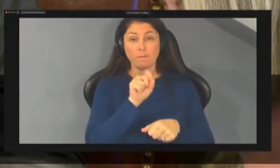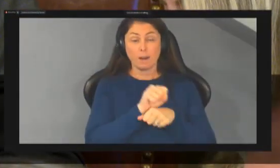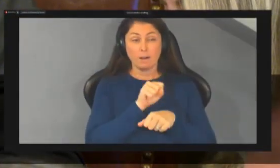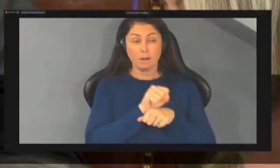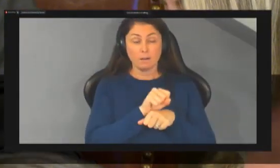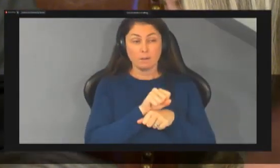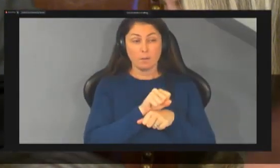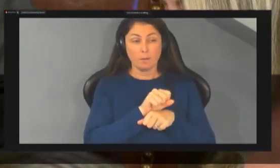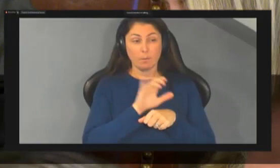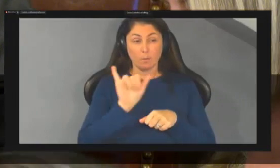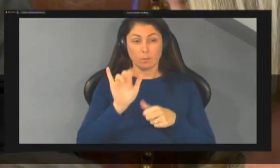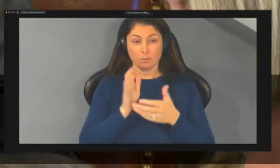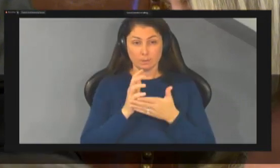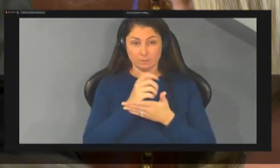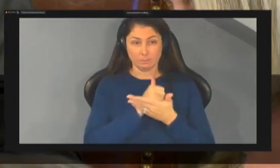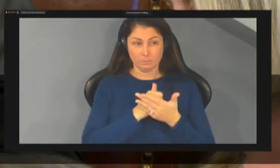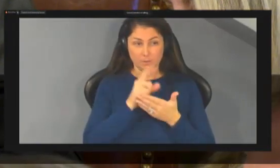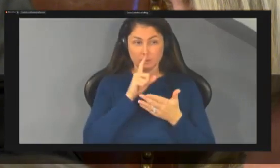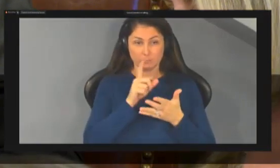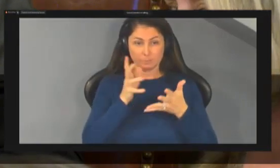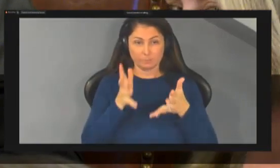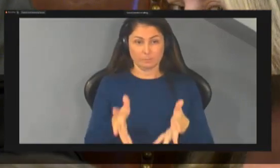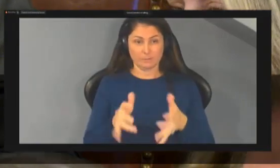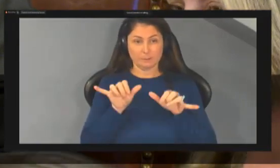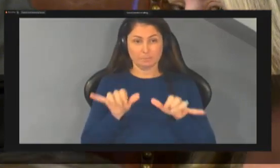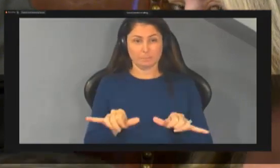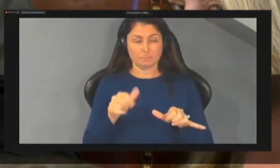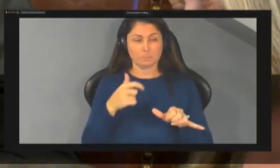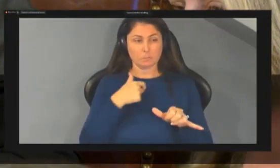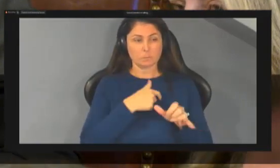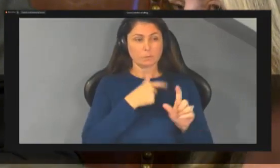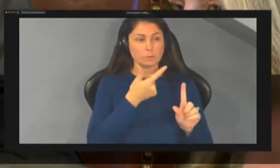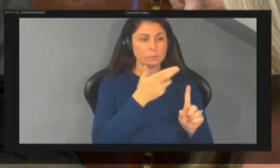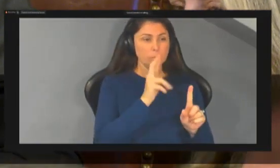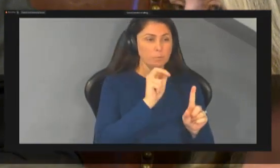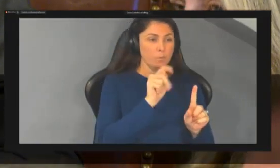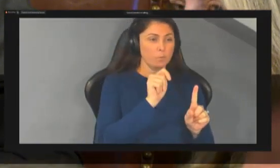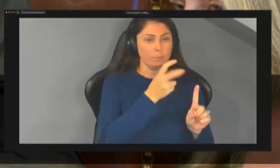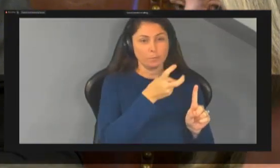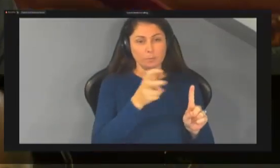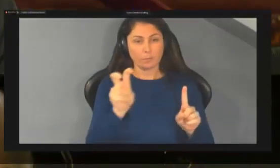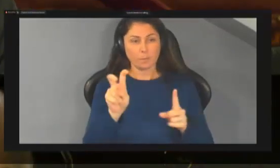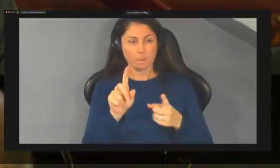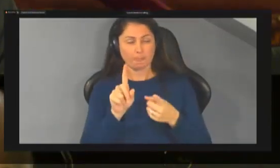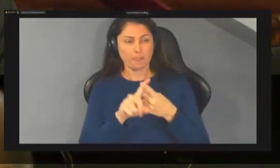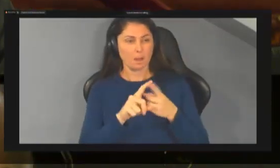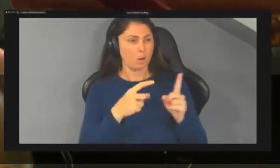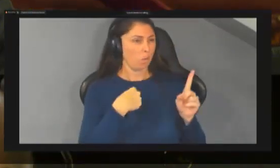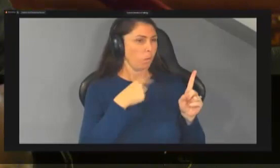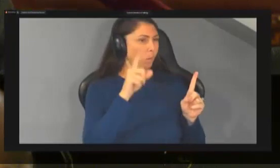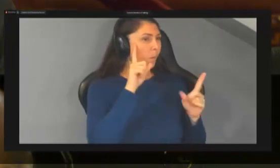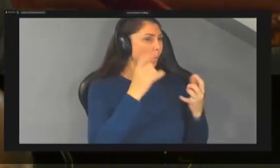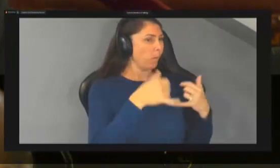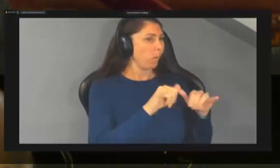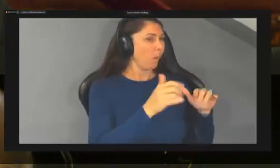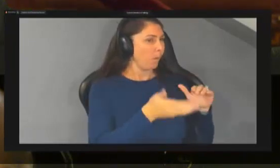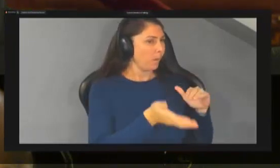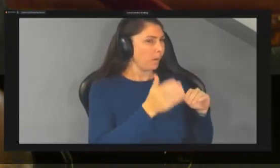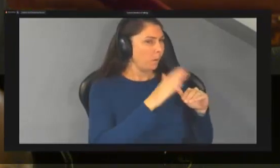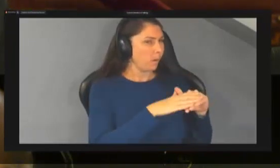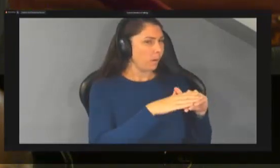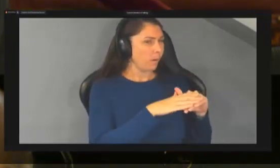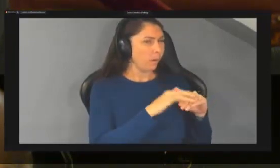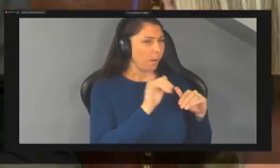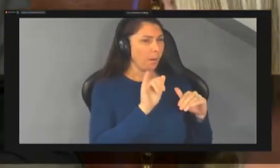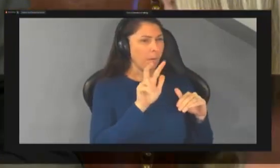their salary is remaining the same. It's just we're moving from grant funding to... I believe it's still an increase, just like the regular 30% increase. Just